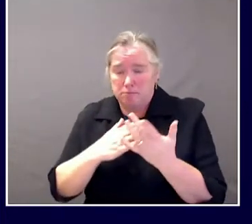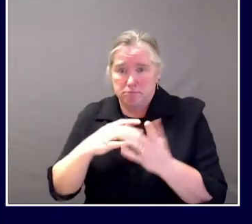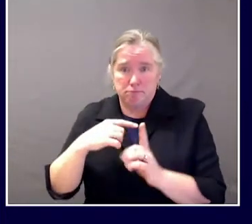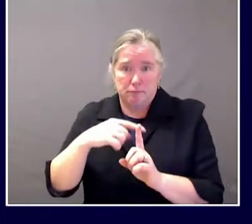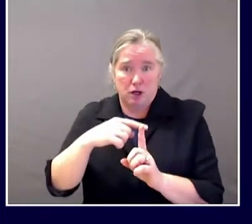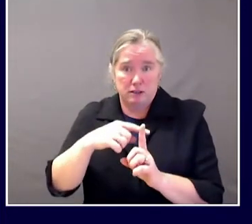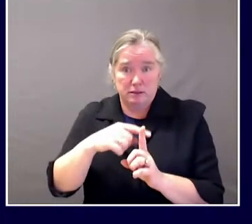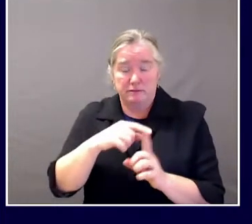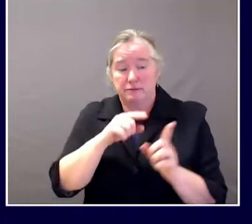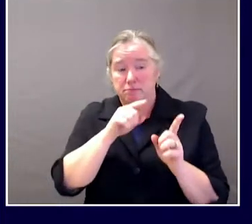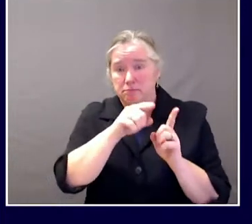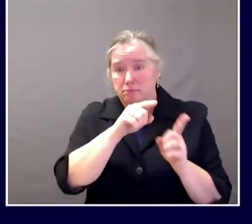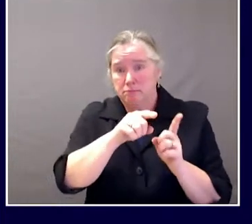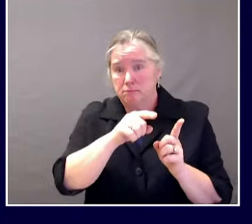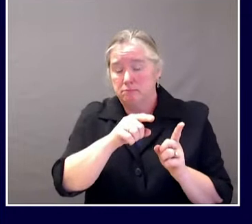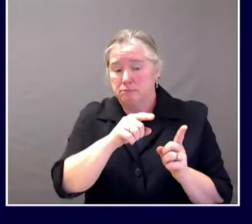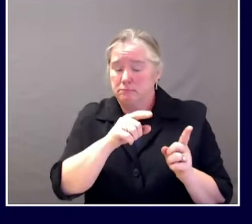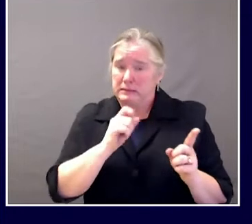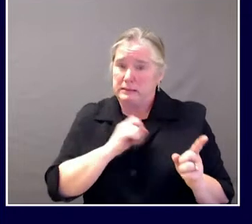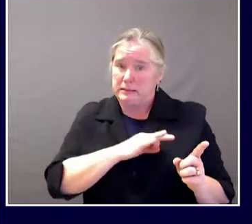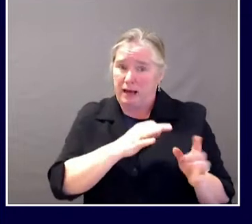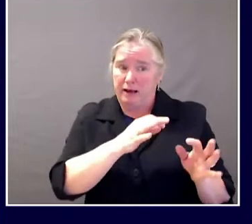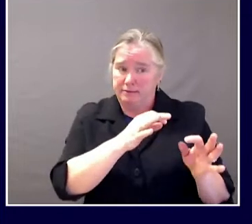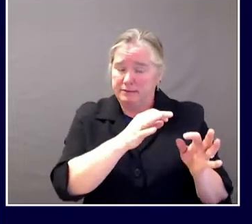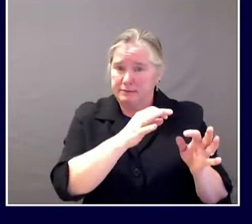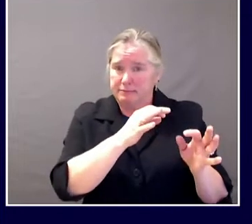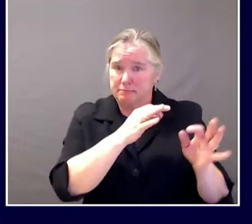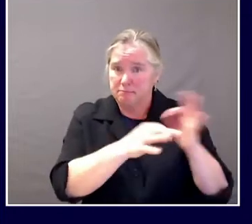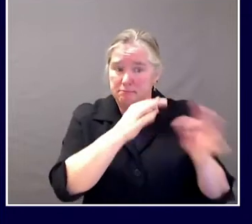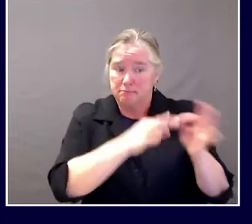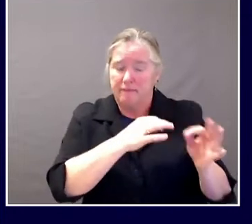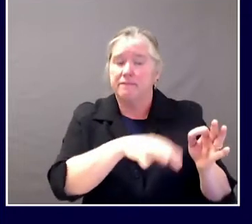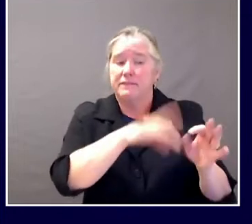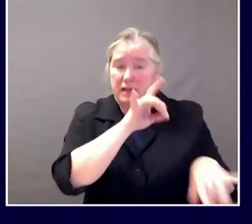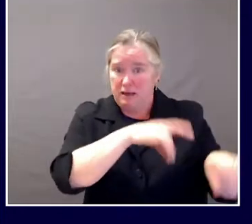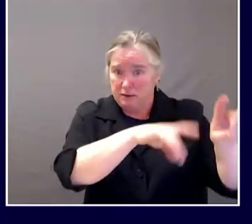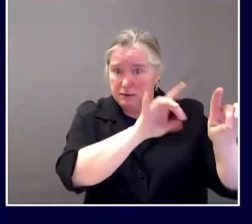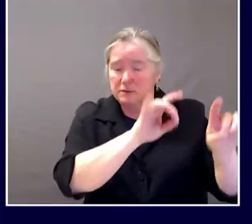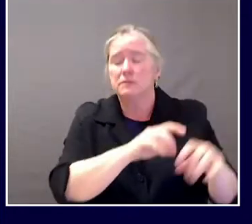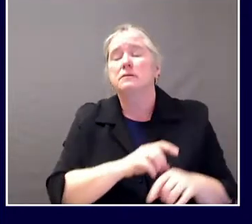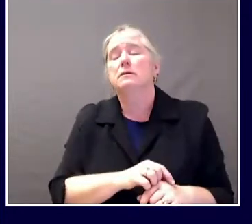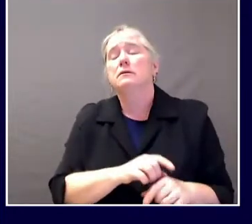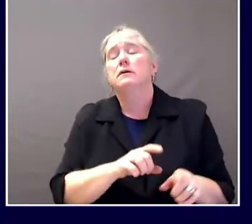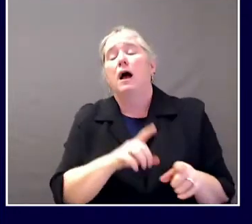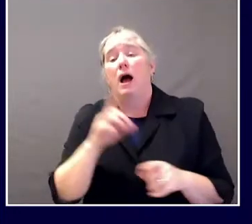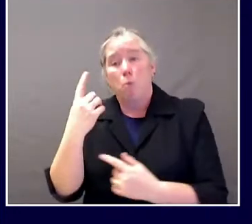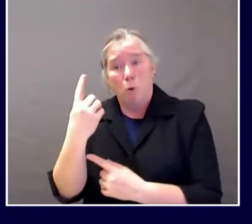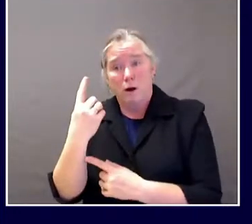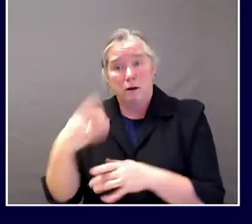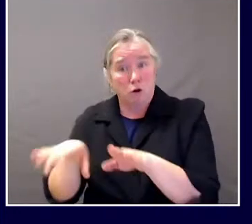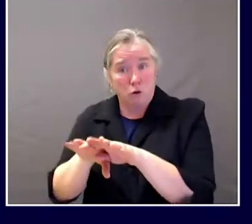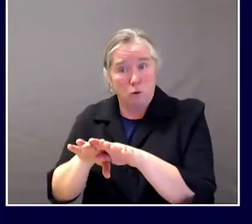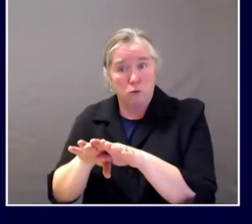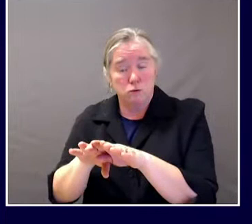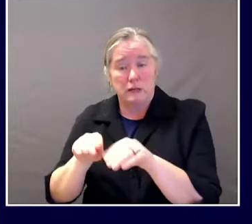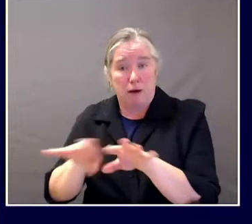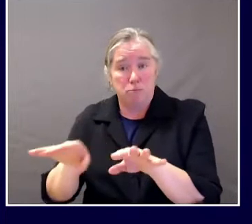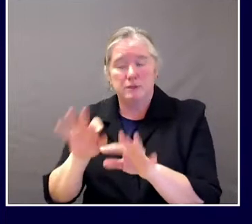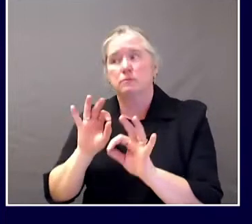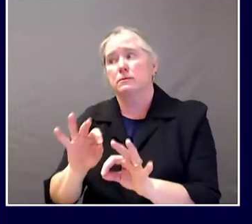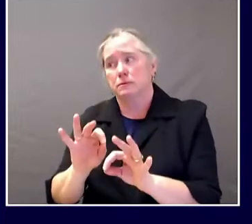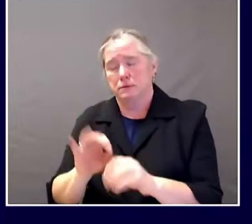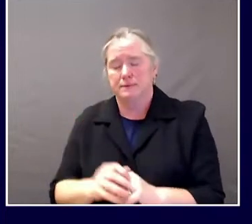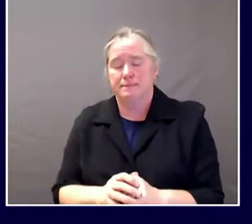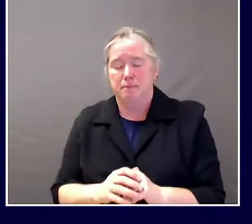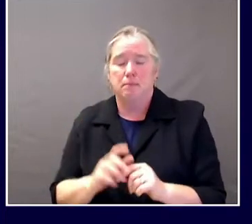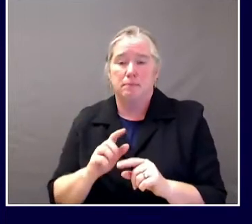staffing and one such outbreak closed. But again, our concern level remains high, Ashley. Okay, and we've heard